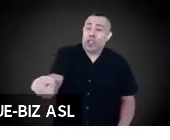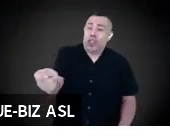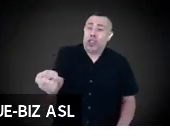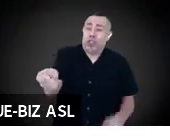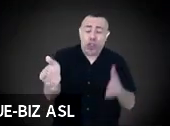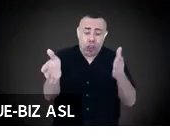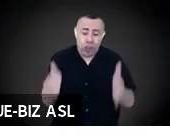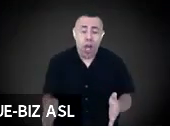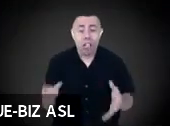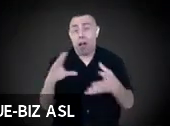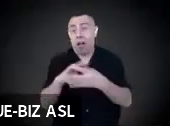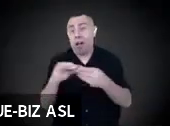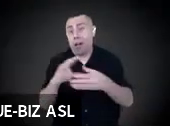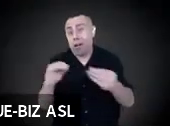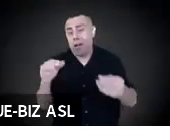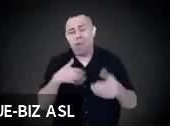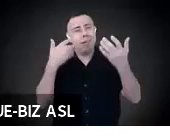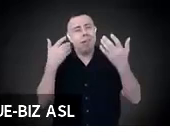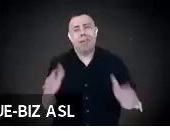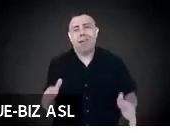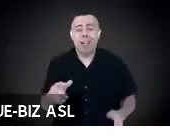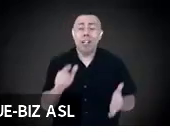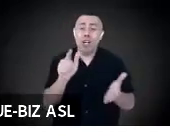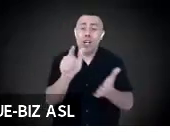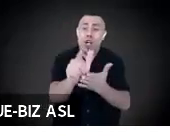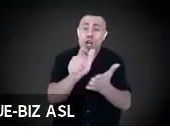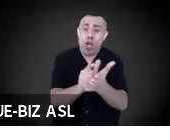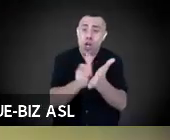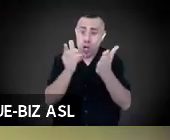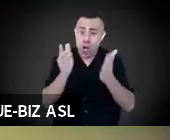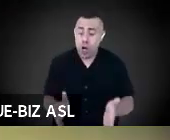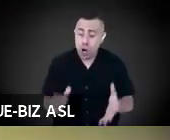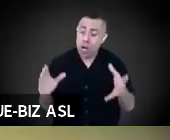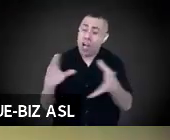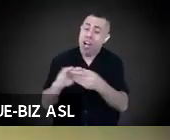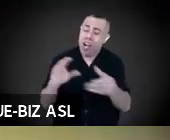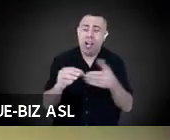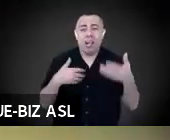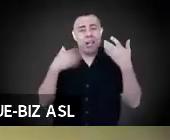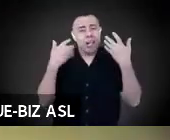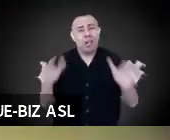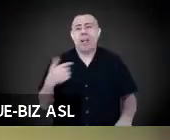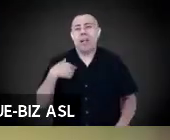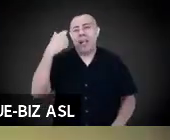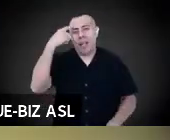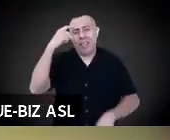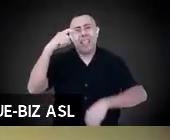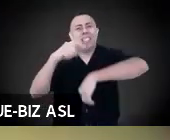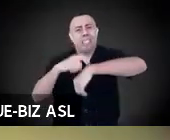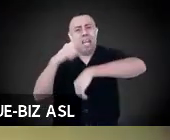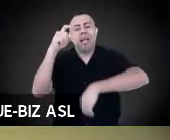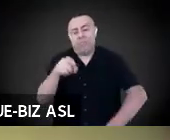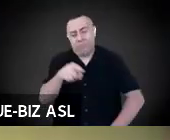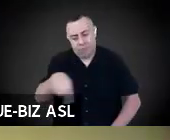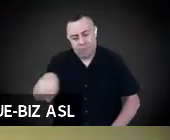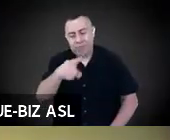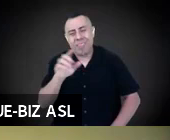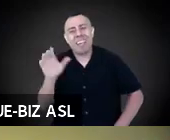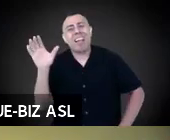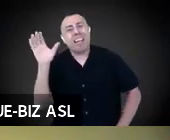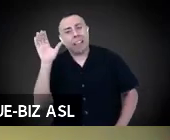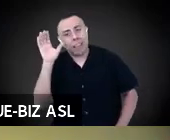talk. You know, I just time for them to listen and admit. Mm. Yeah, I think that's a key part